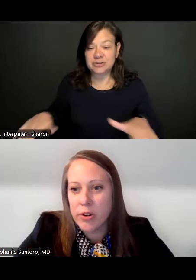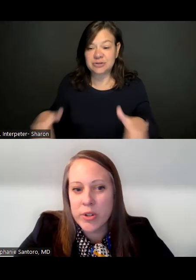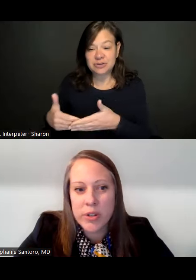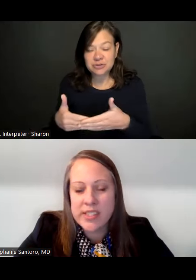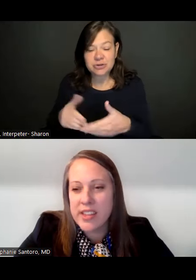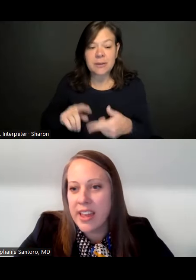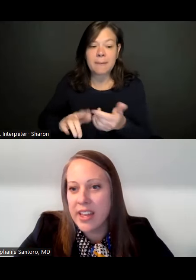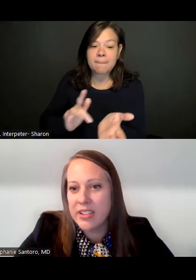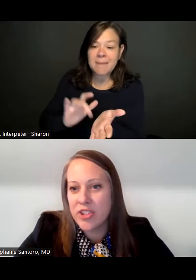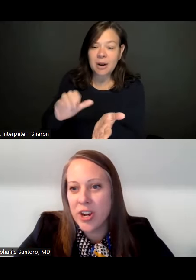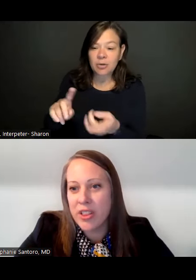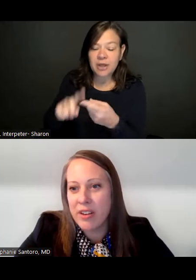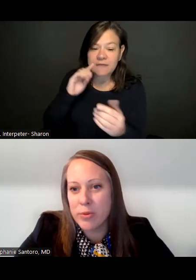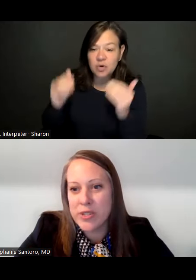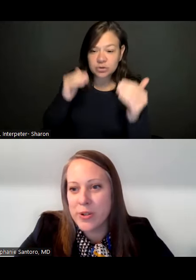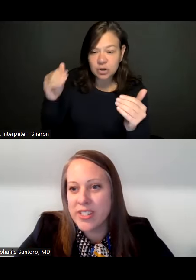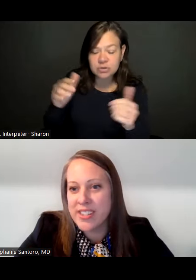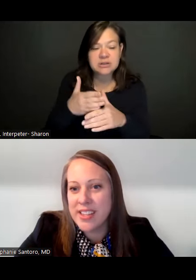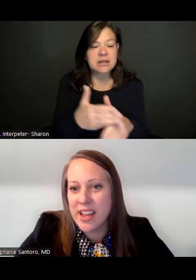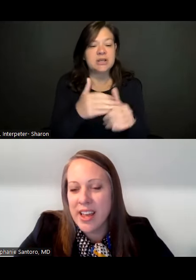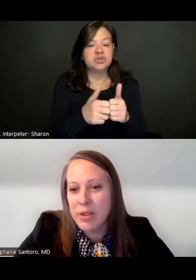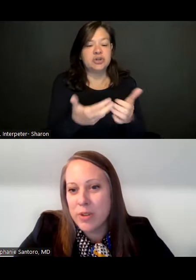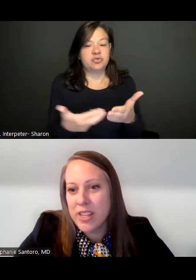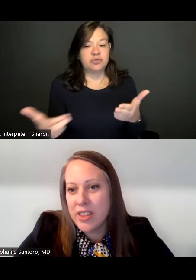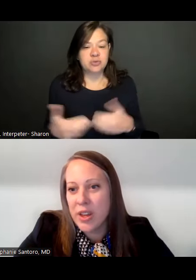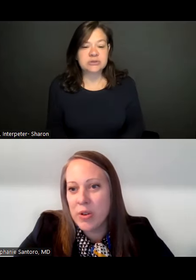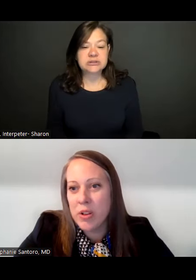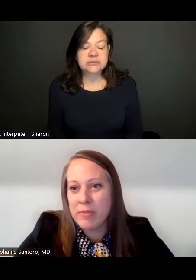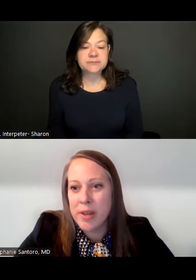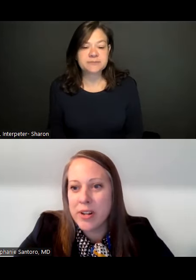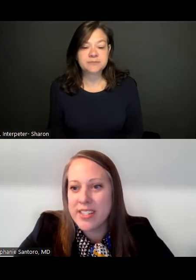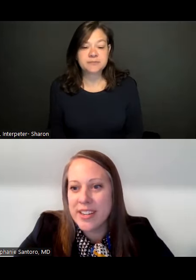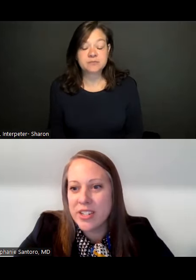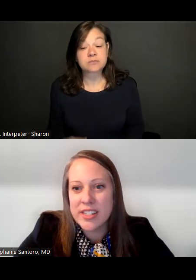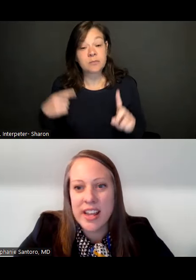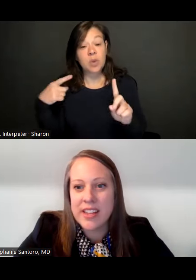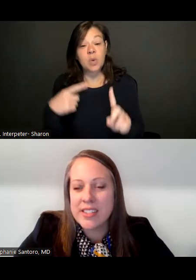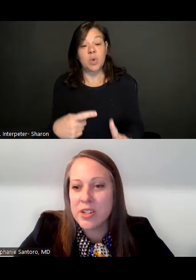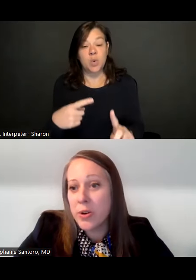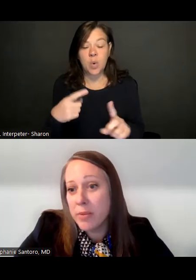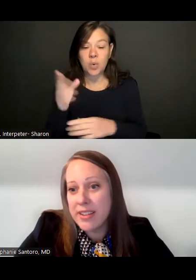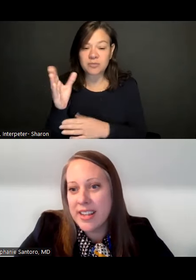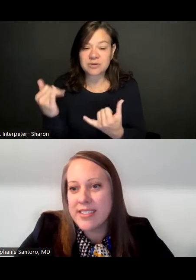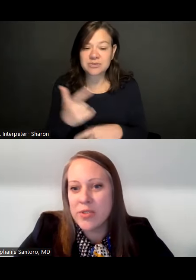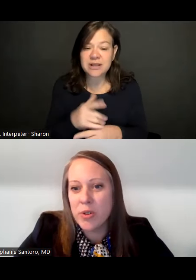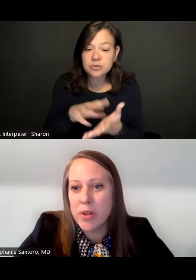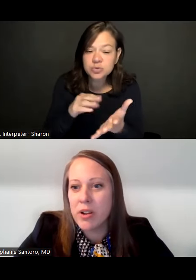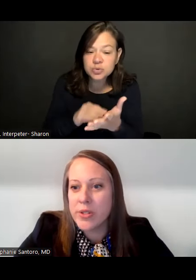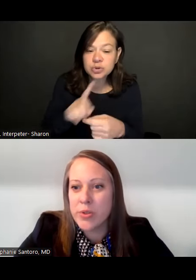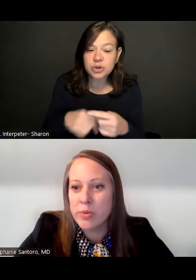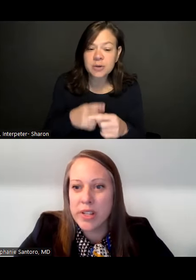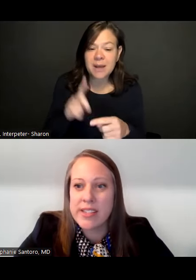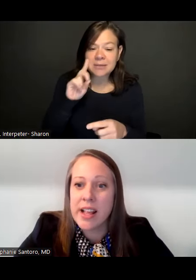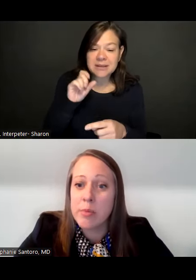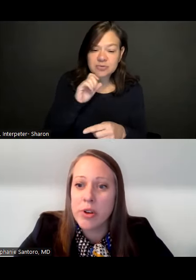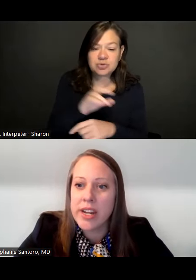care for adults, and share a lot of resources. And really the goal of my presentation today is to learn about Down syndrome, but also